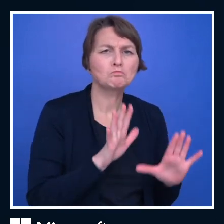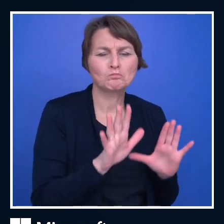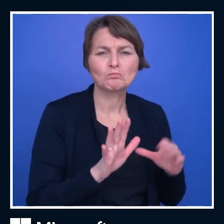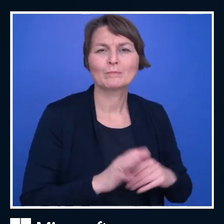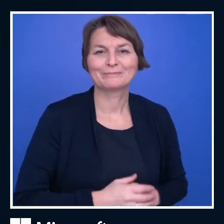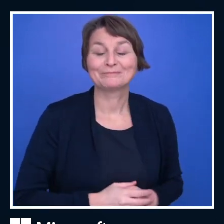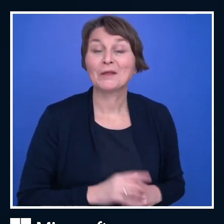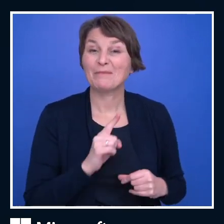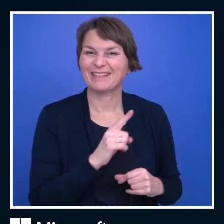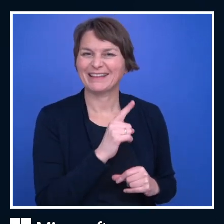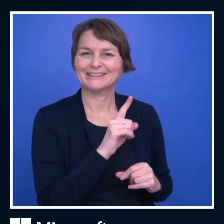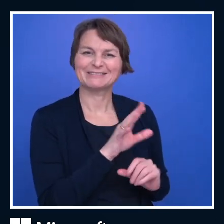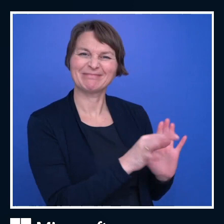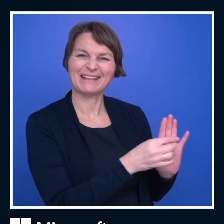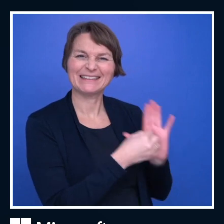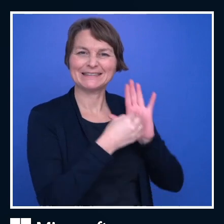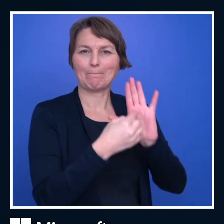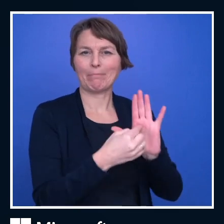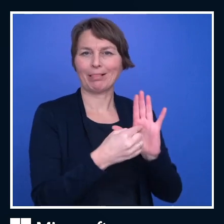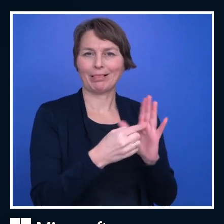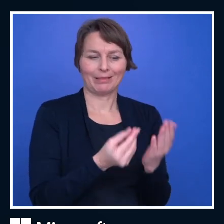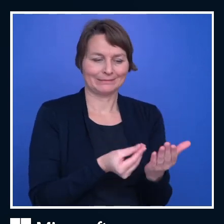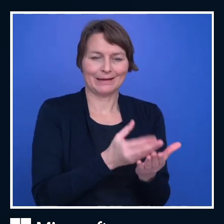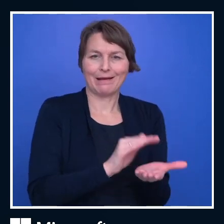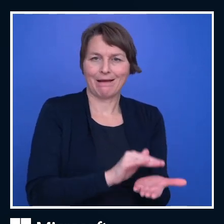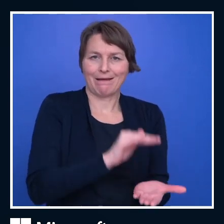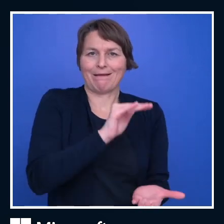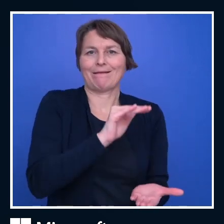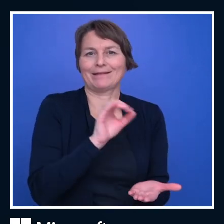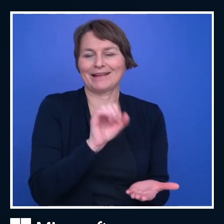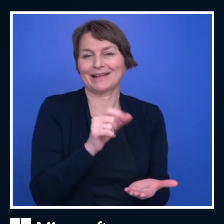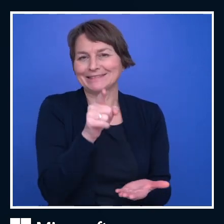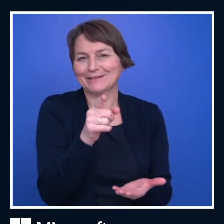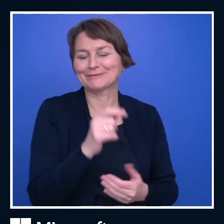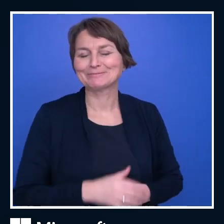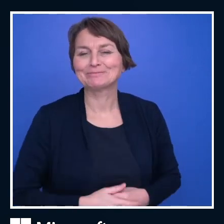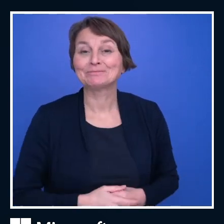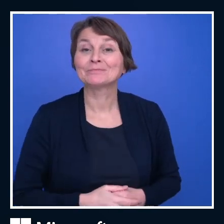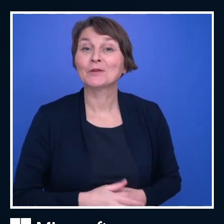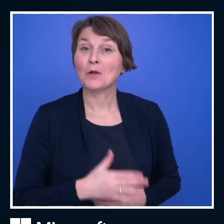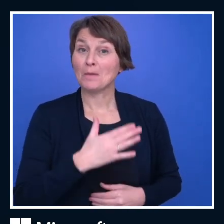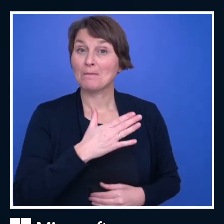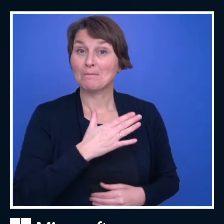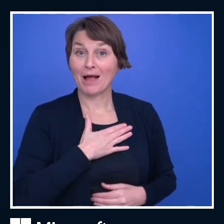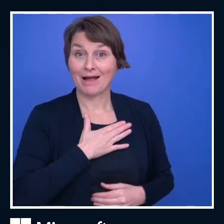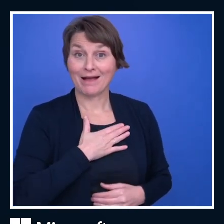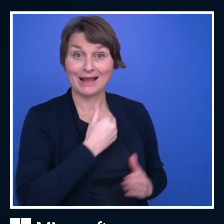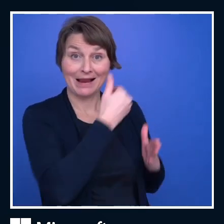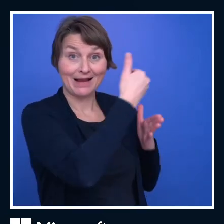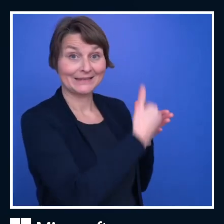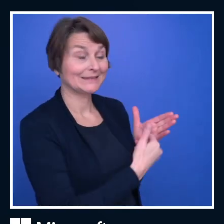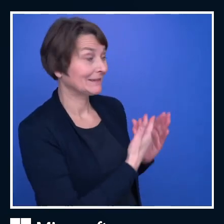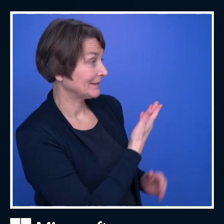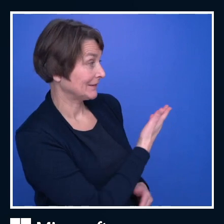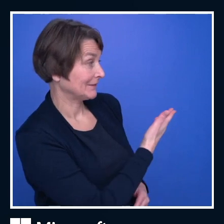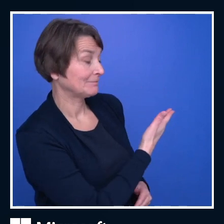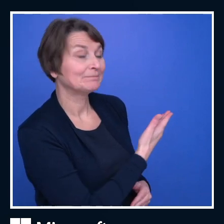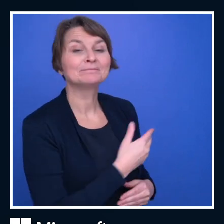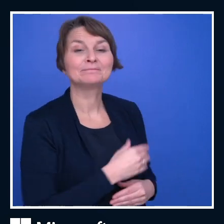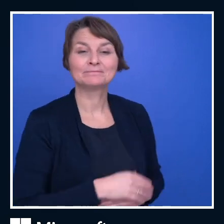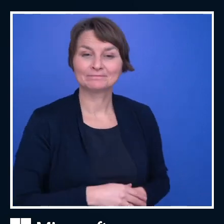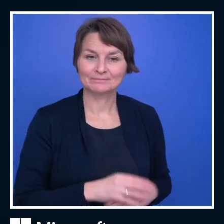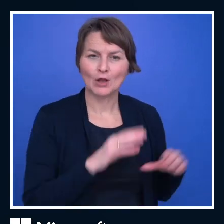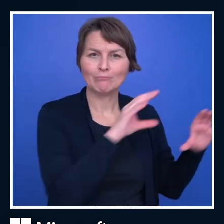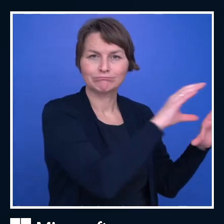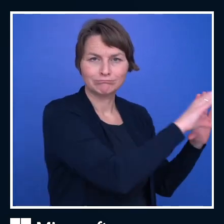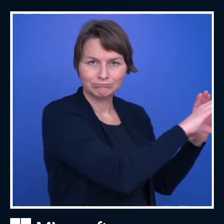extra information. But we will use my list of files. So we create a new blob storage. We give